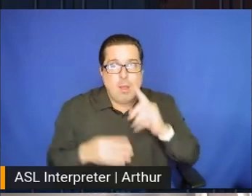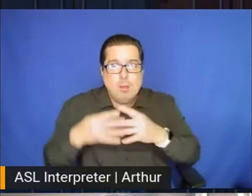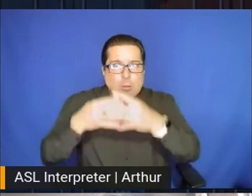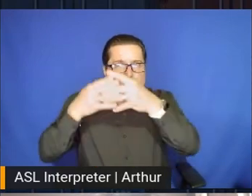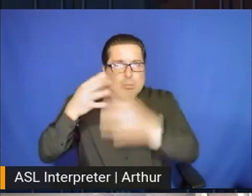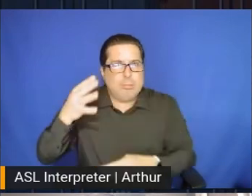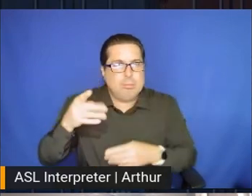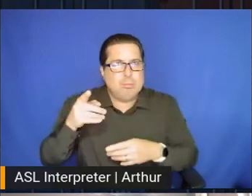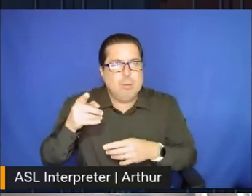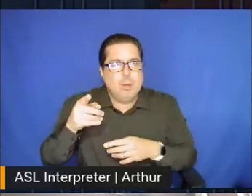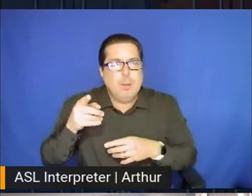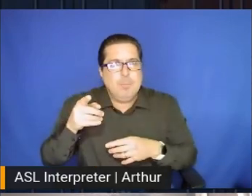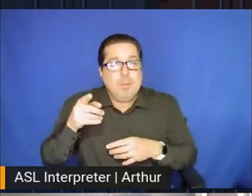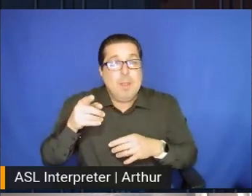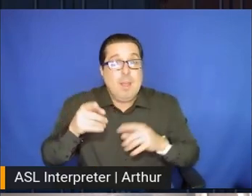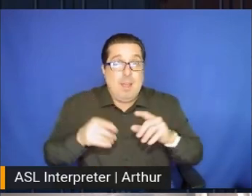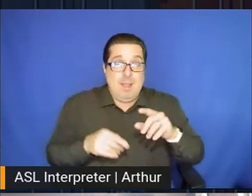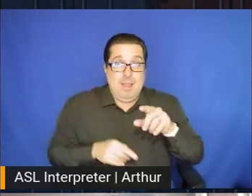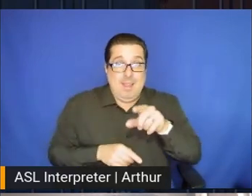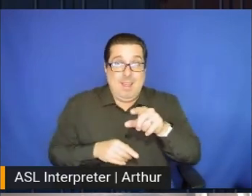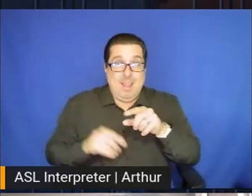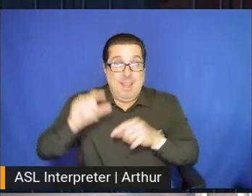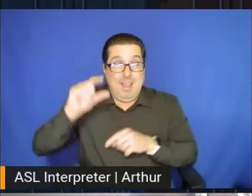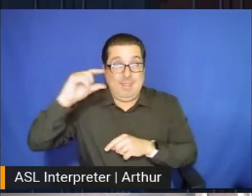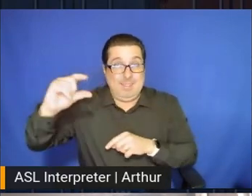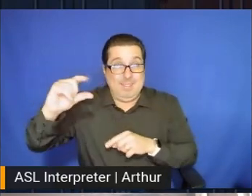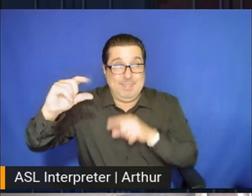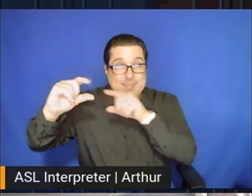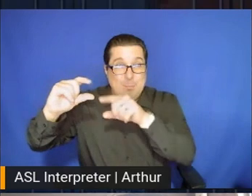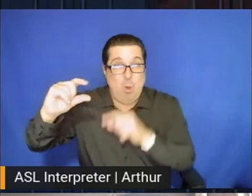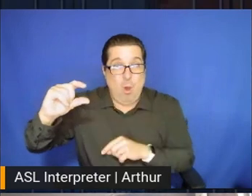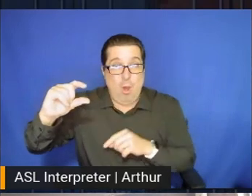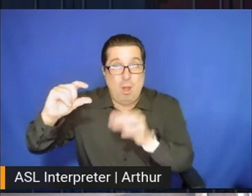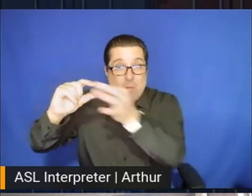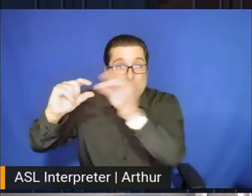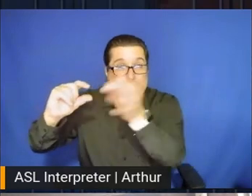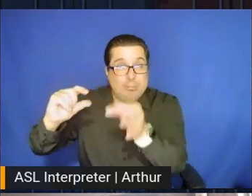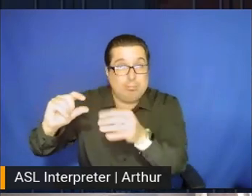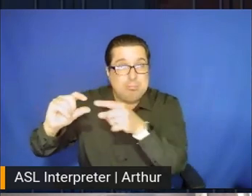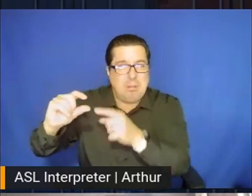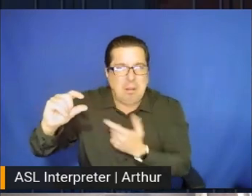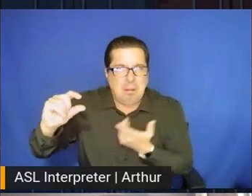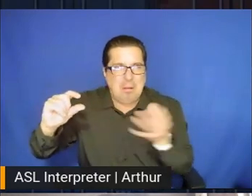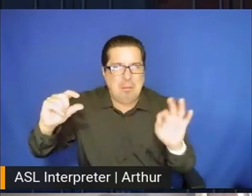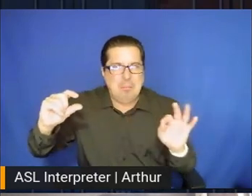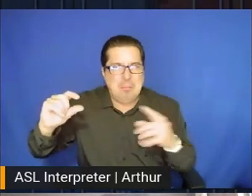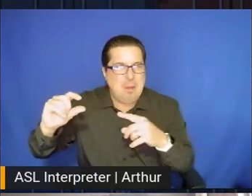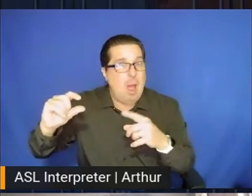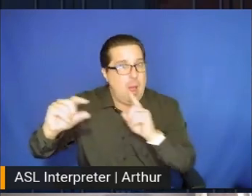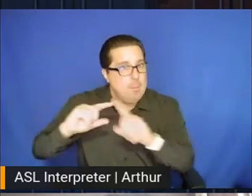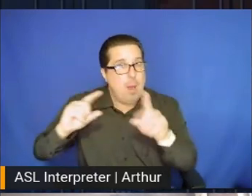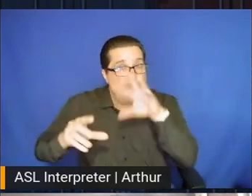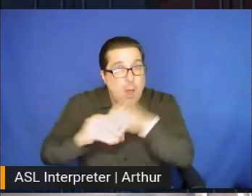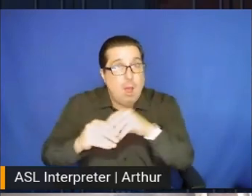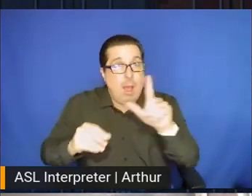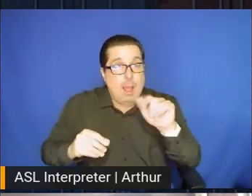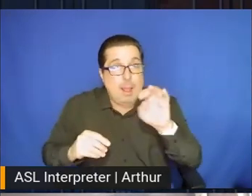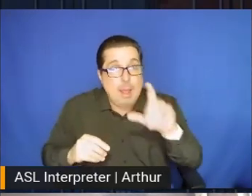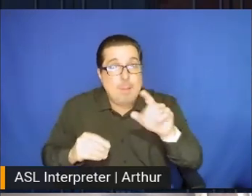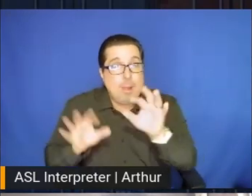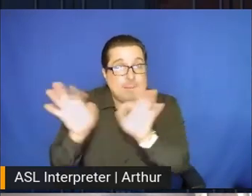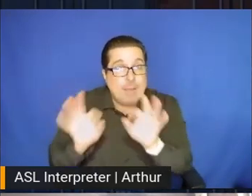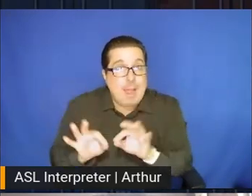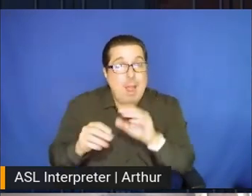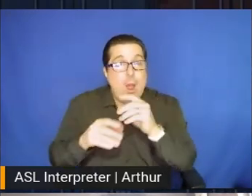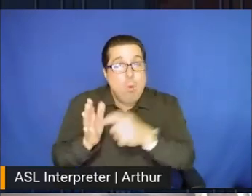it's a little small, but trust me, it's there. So all of the label selectors and the metadata requirements are automatically